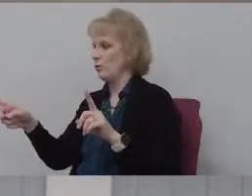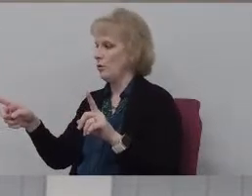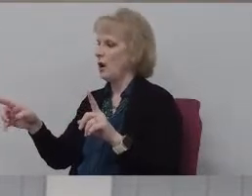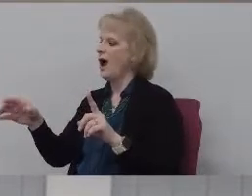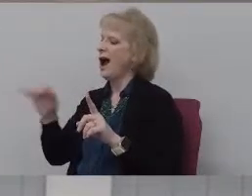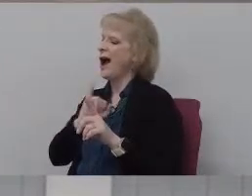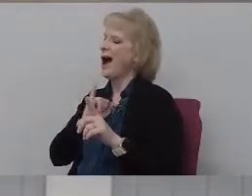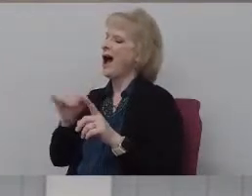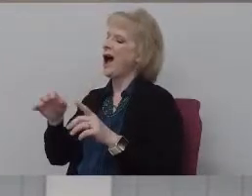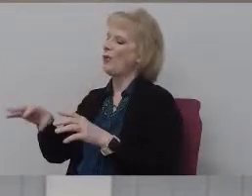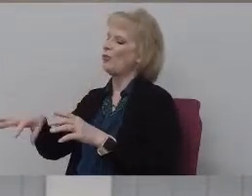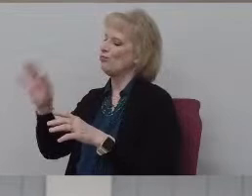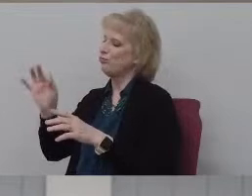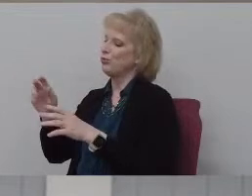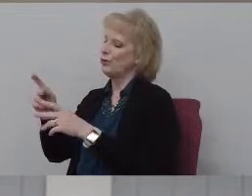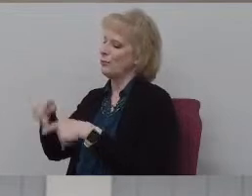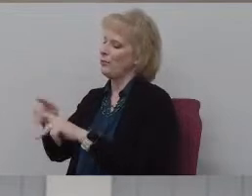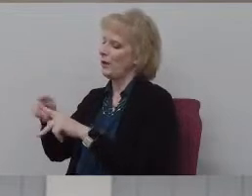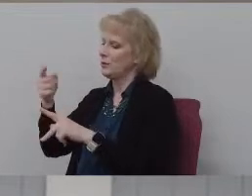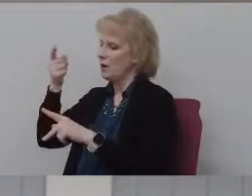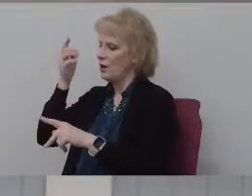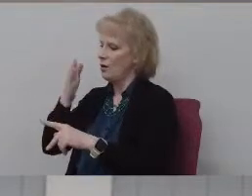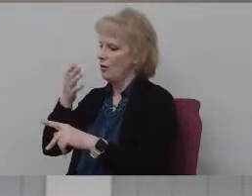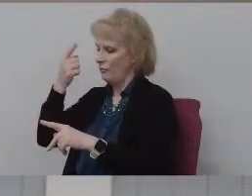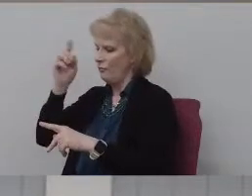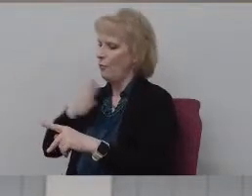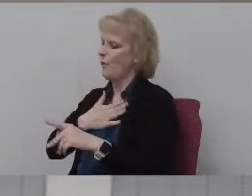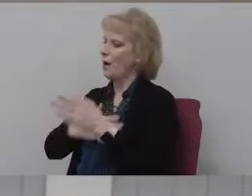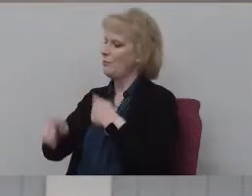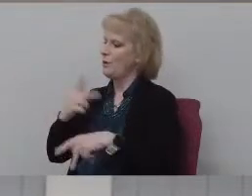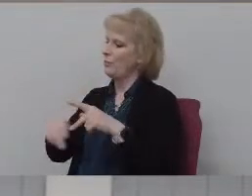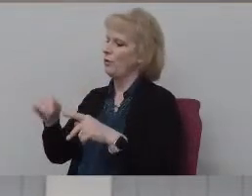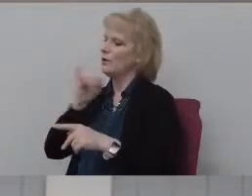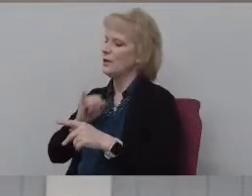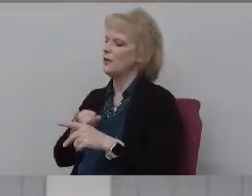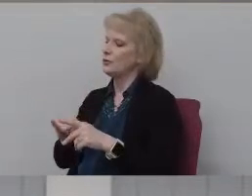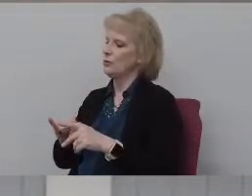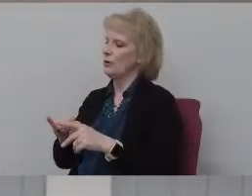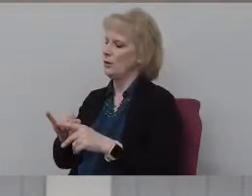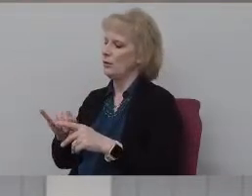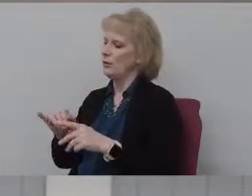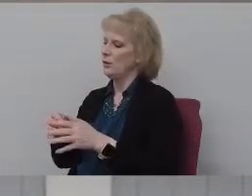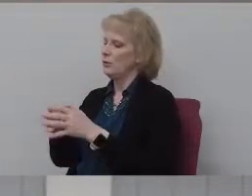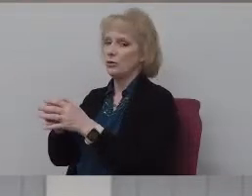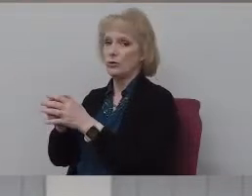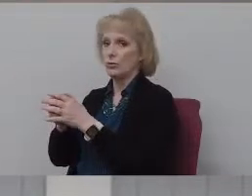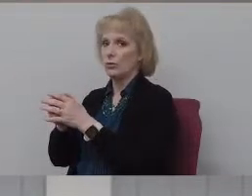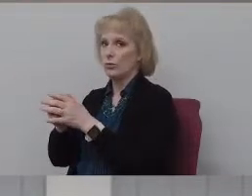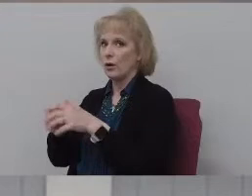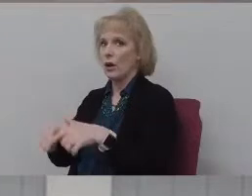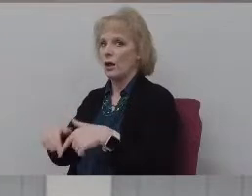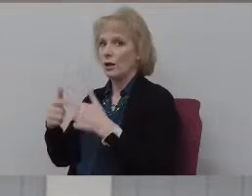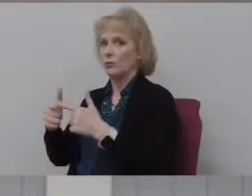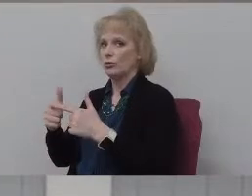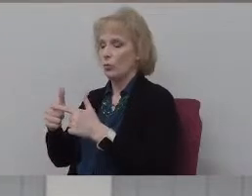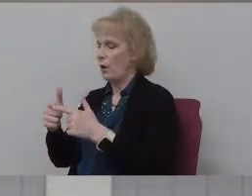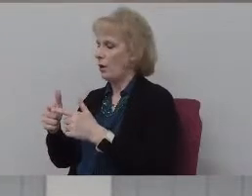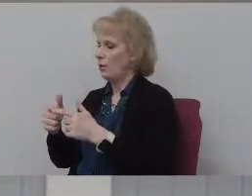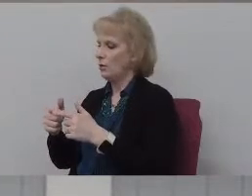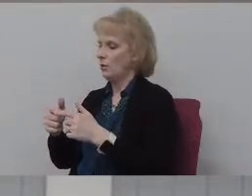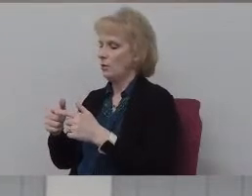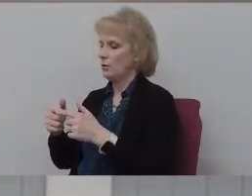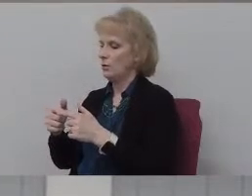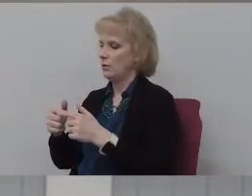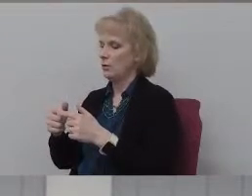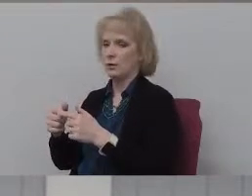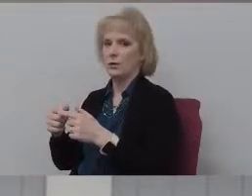will appoint a place for my people Israel and will plant them that they may dwell in a place of their own and move no more. Neither shall the children of wickedness